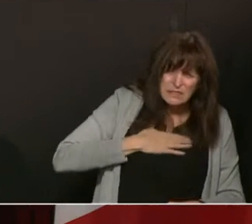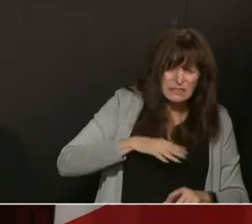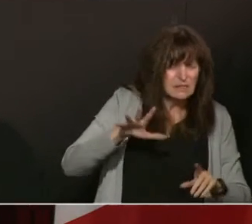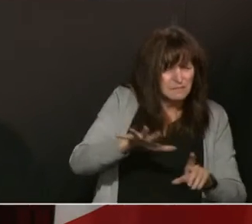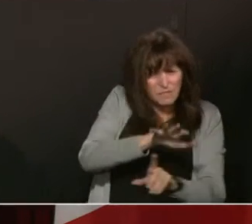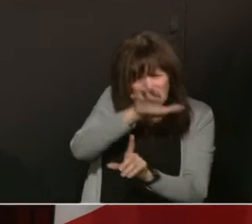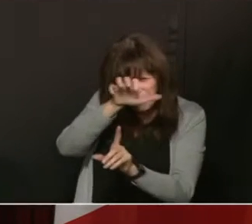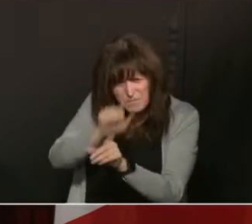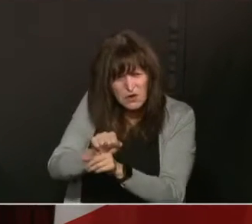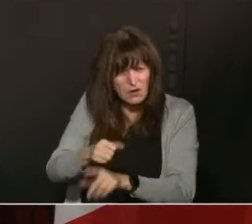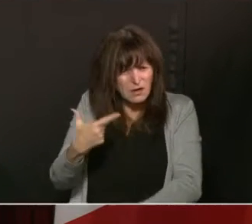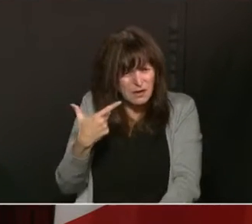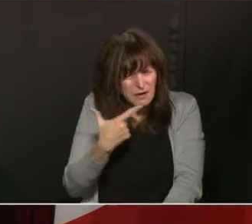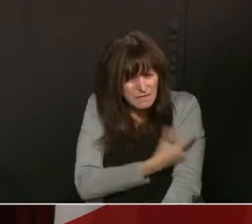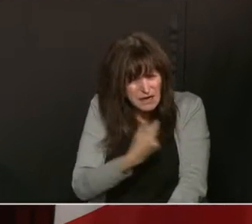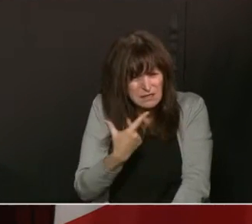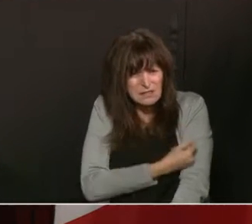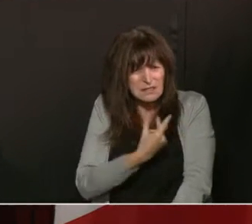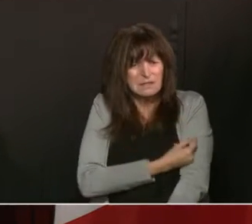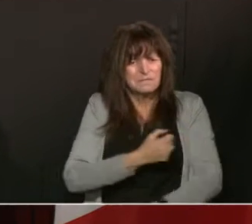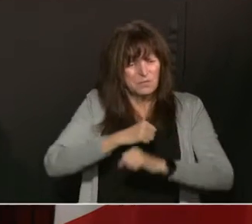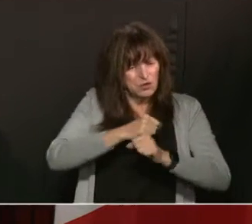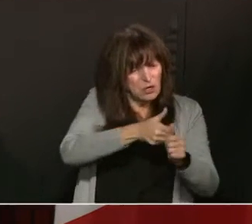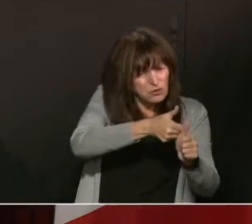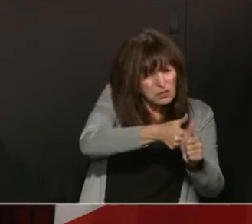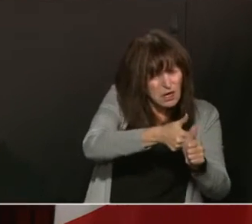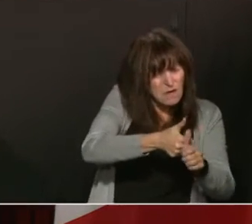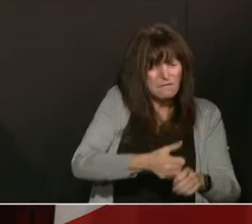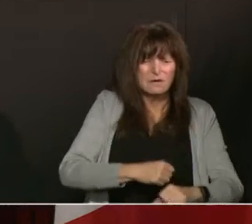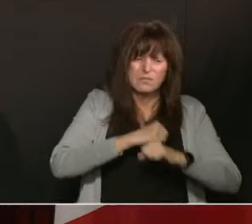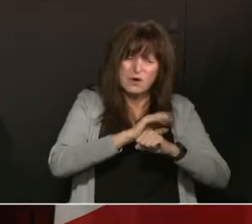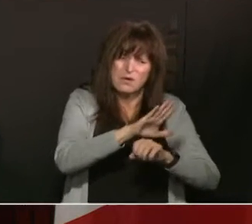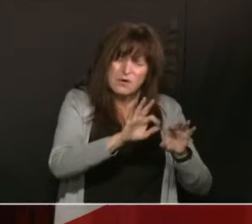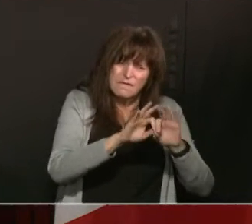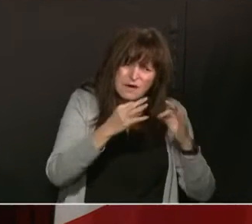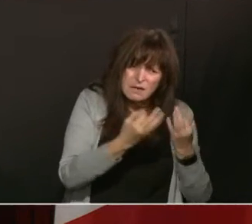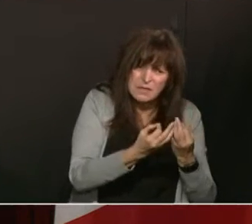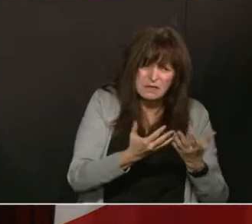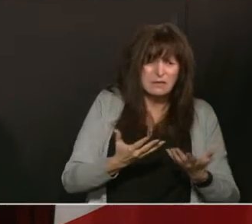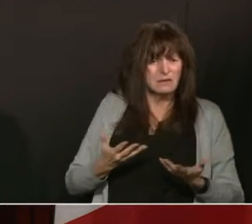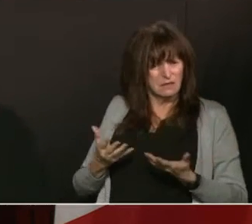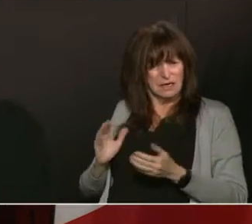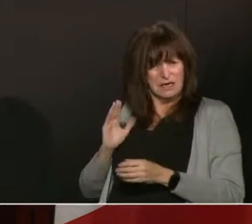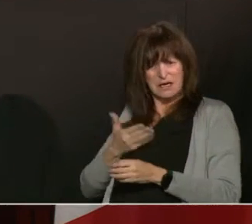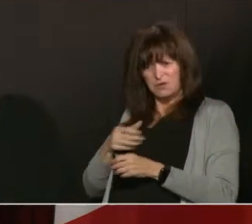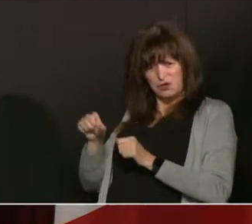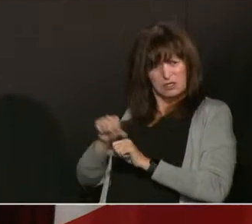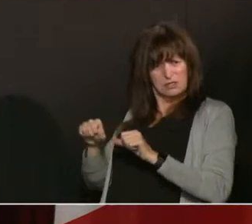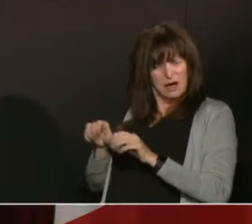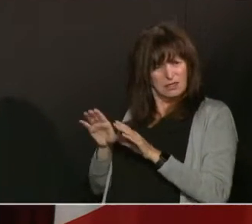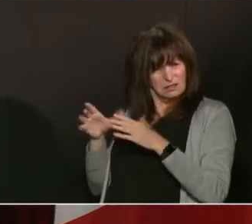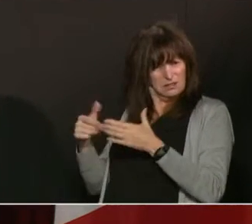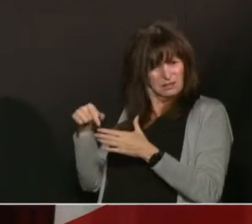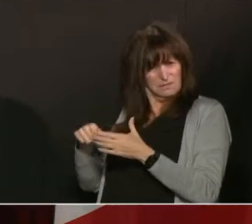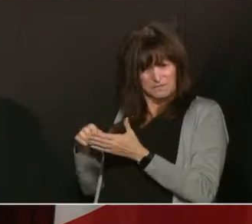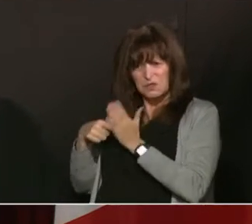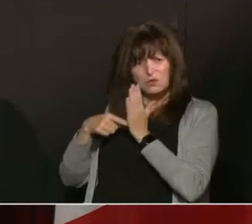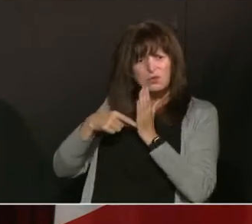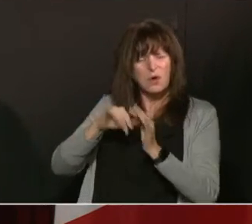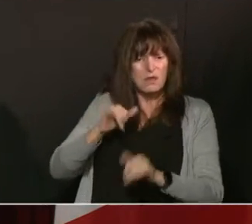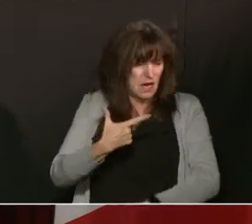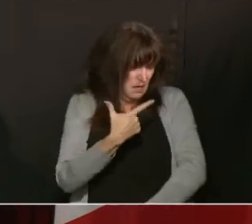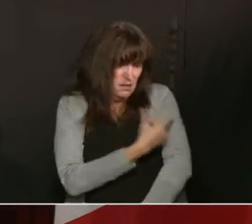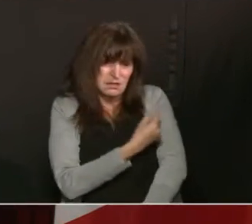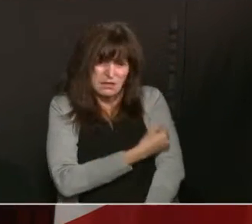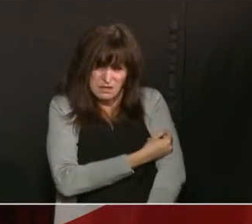ones. Evidence is showing us that vaccines likely provide strong protection against severe illness from Omicron,